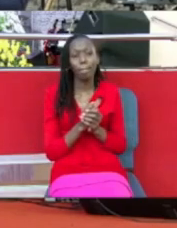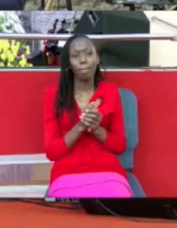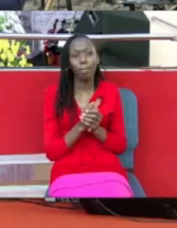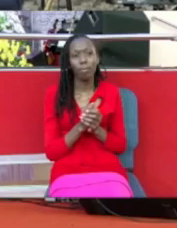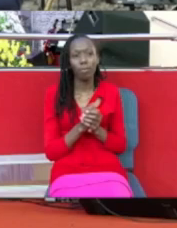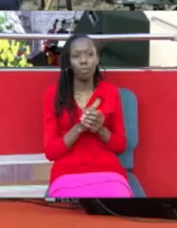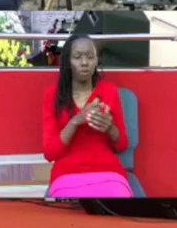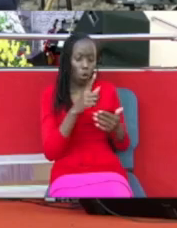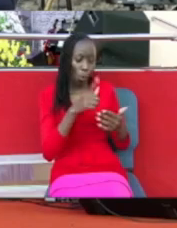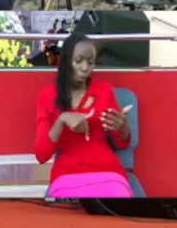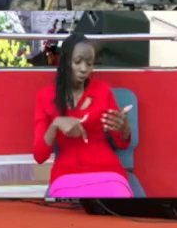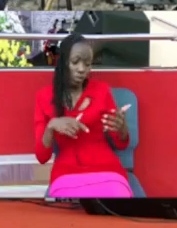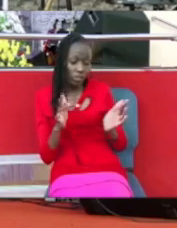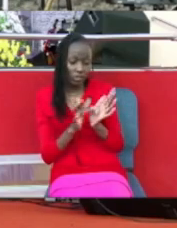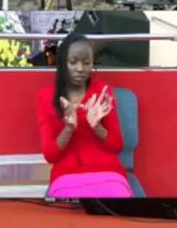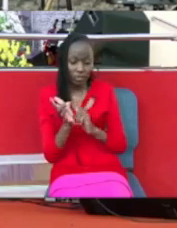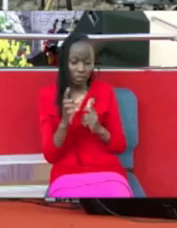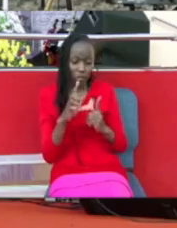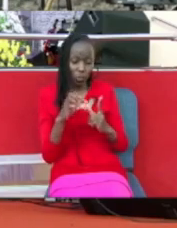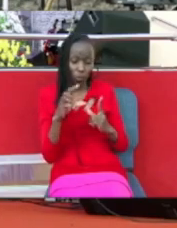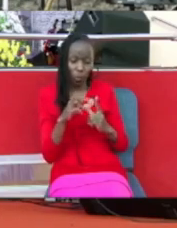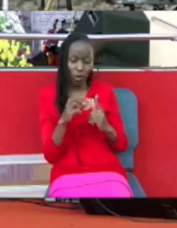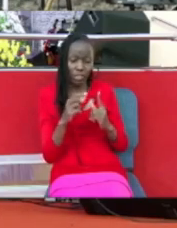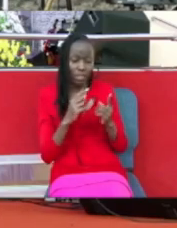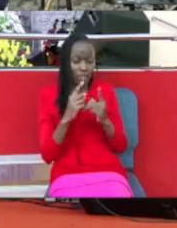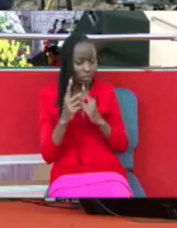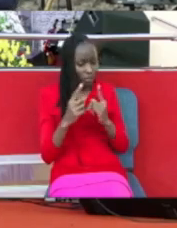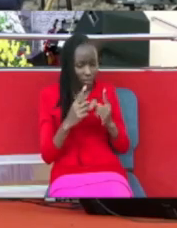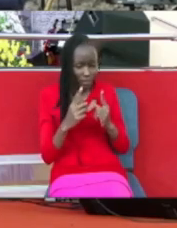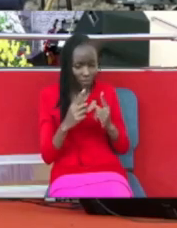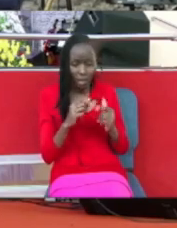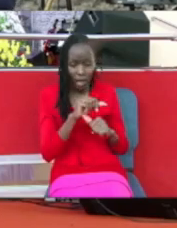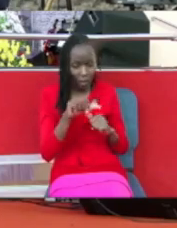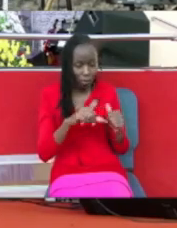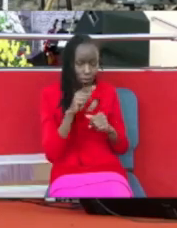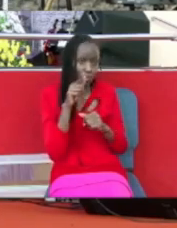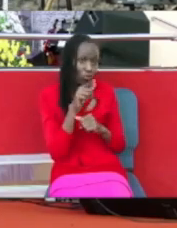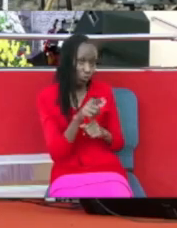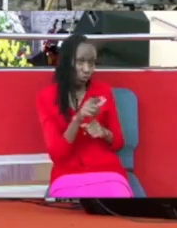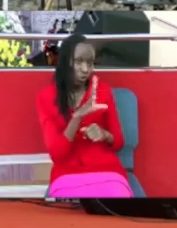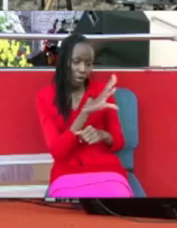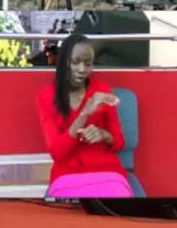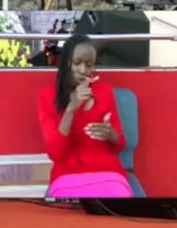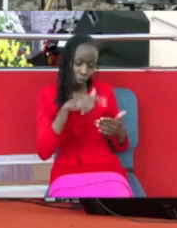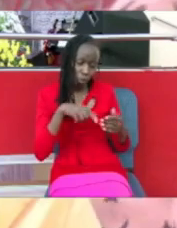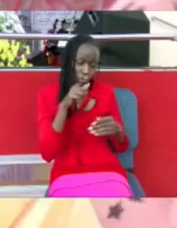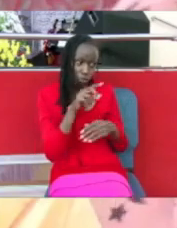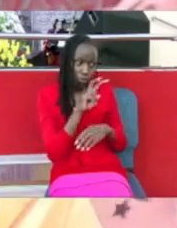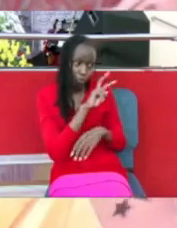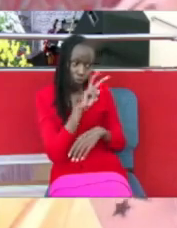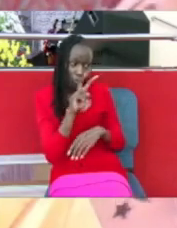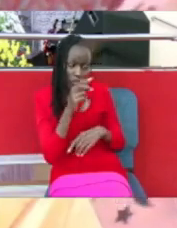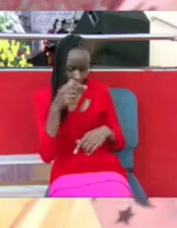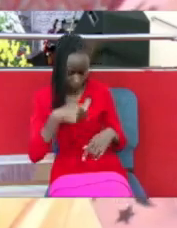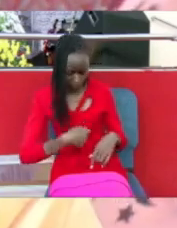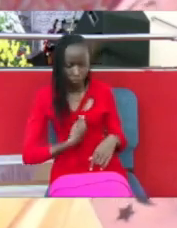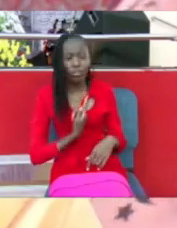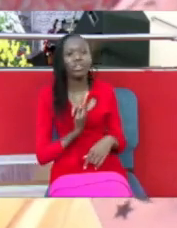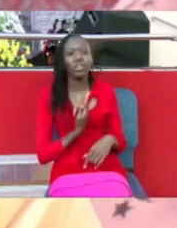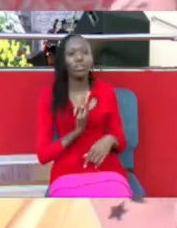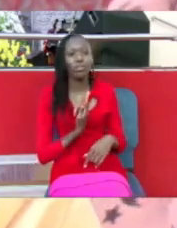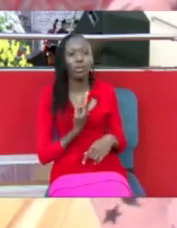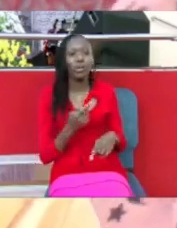What the word is saying about you and what you are saying about yourself should align. Aha, ambayo neno inasema kukuhusu na